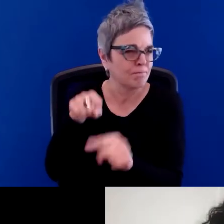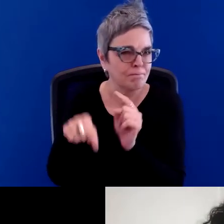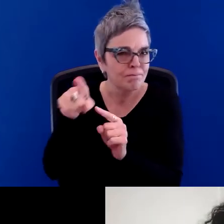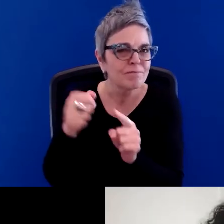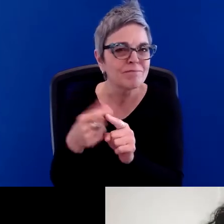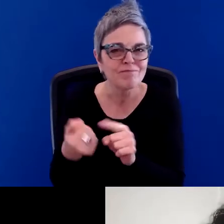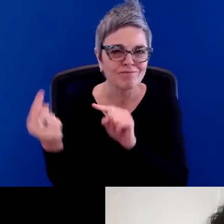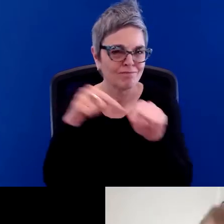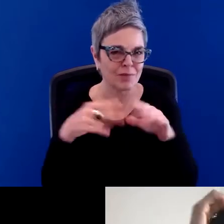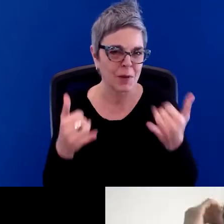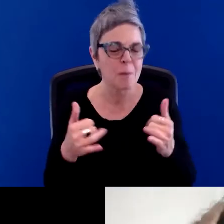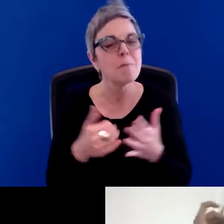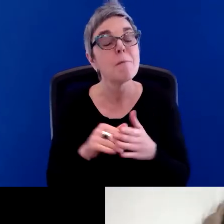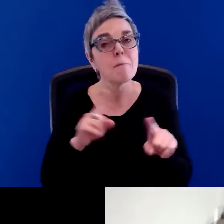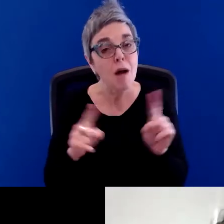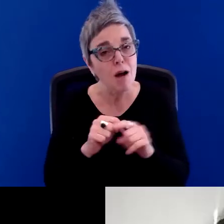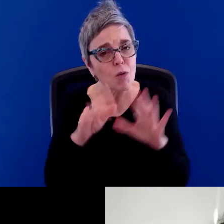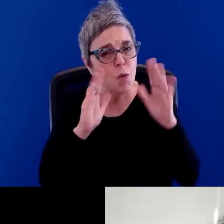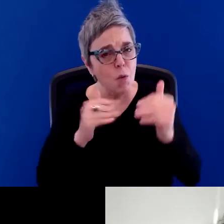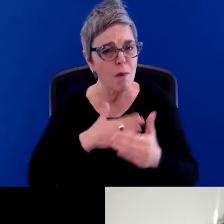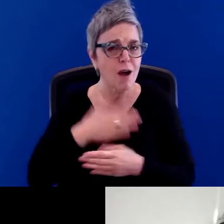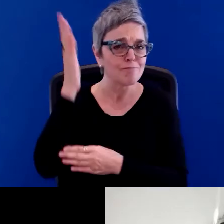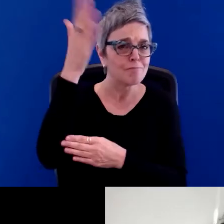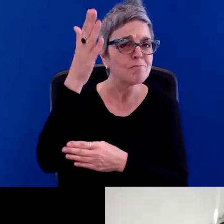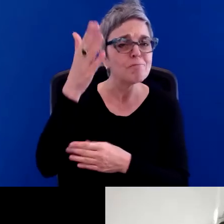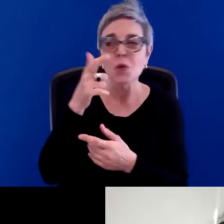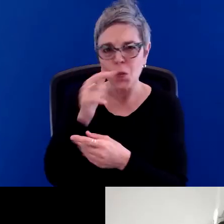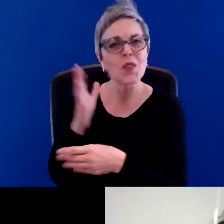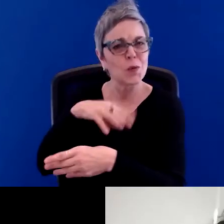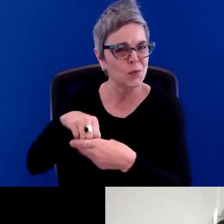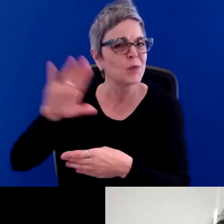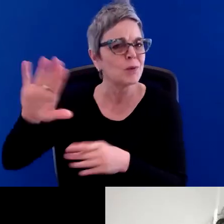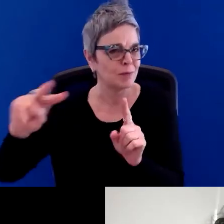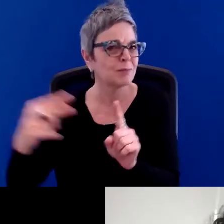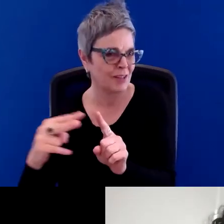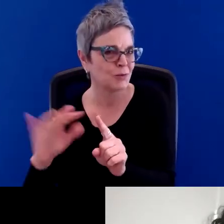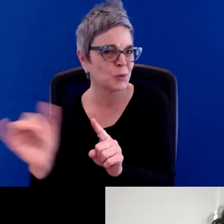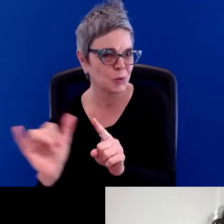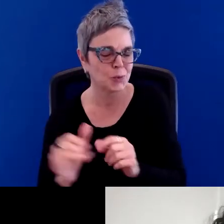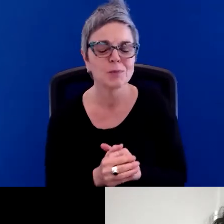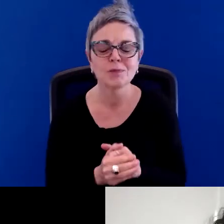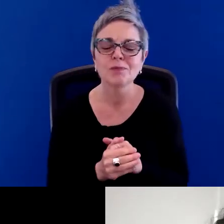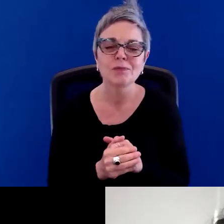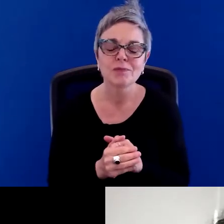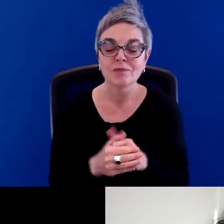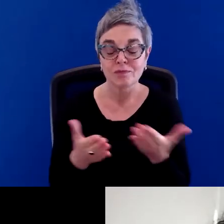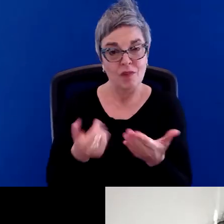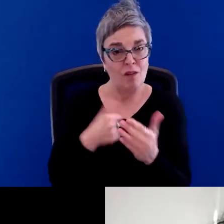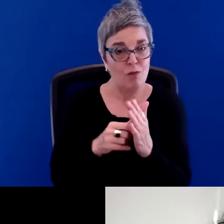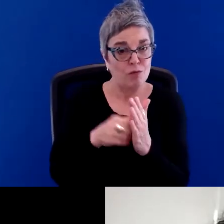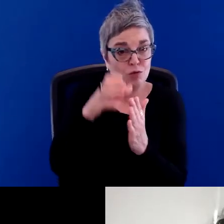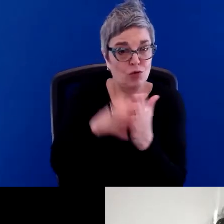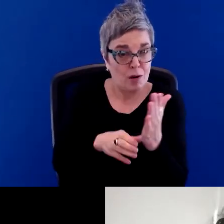our conversations justice. So our chapter in the edited volume focuses